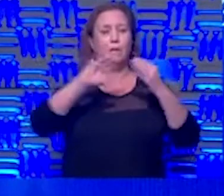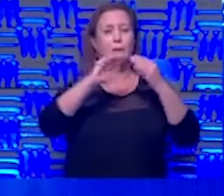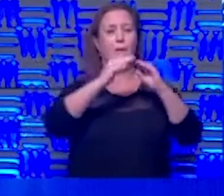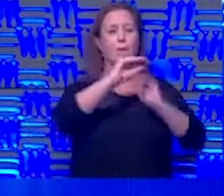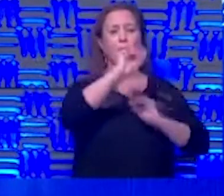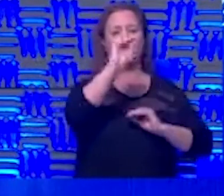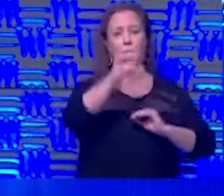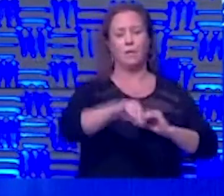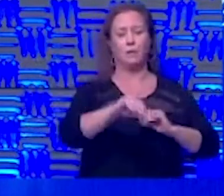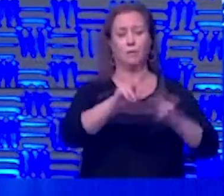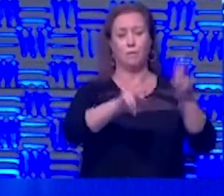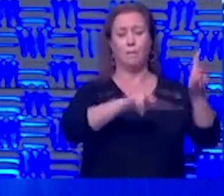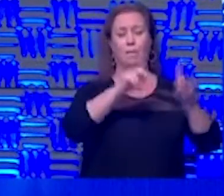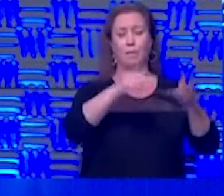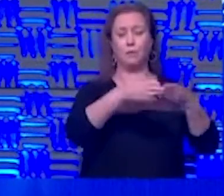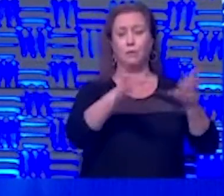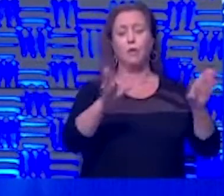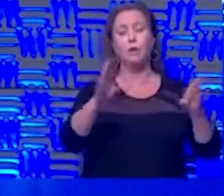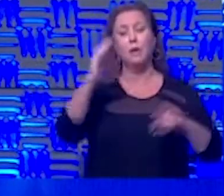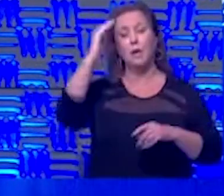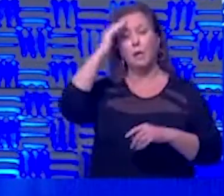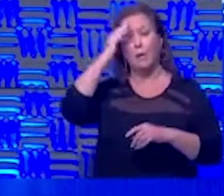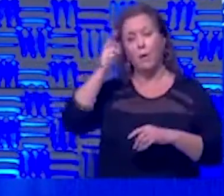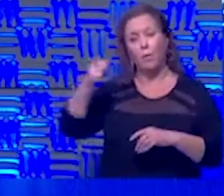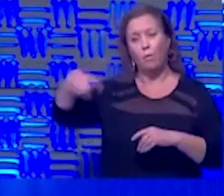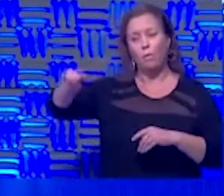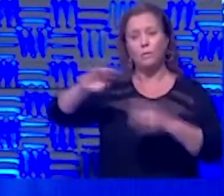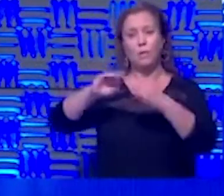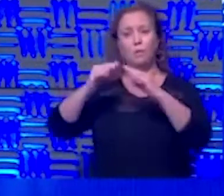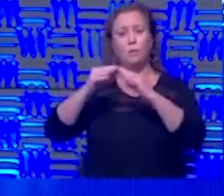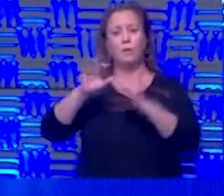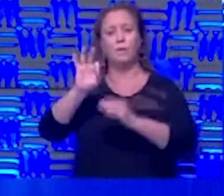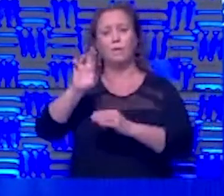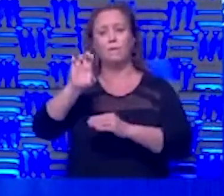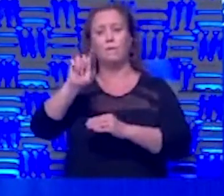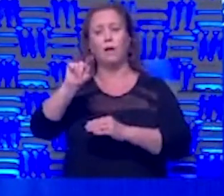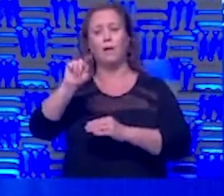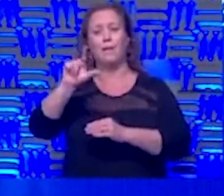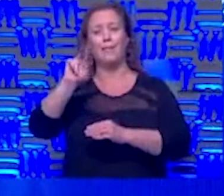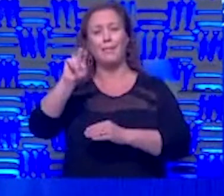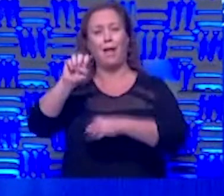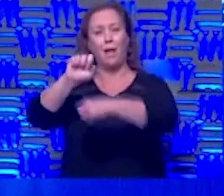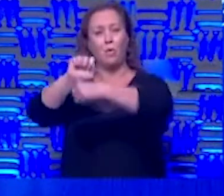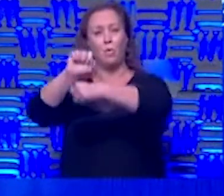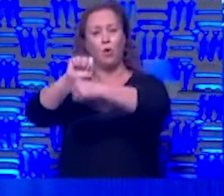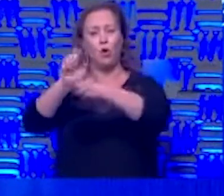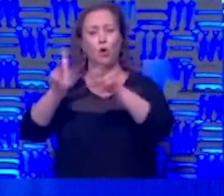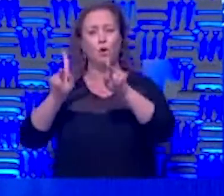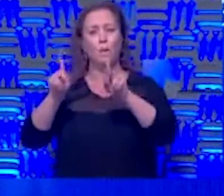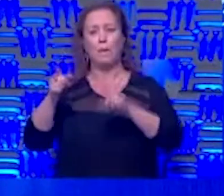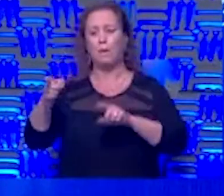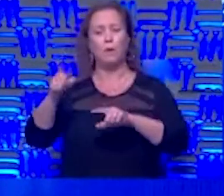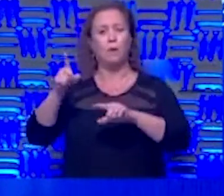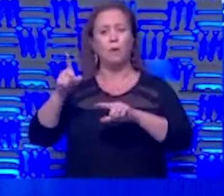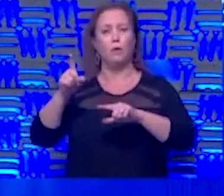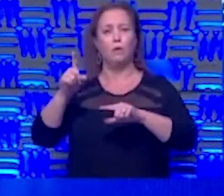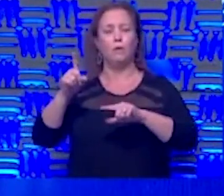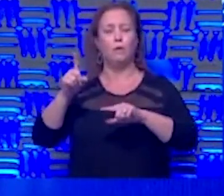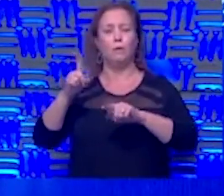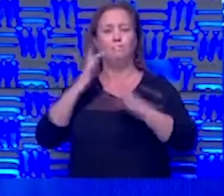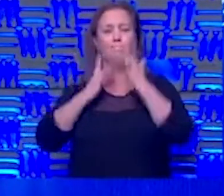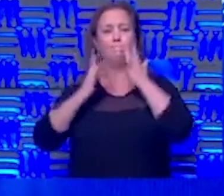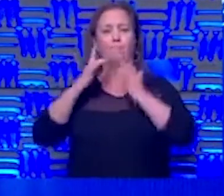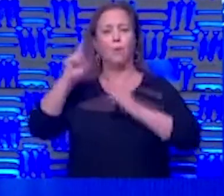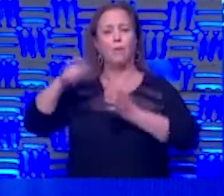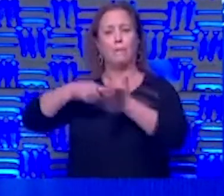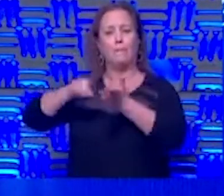population. And we also recognize that in large part that's due to frontline workers, people who cannot go without a paycheck, still having to